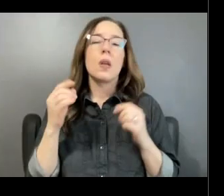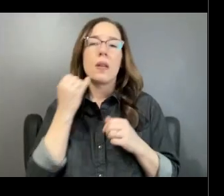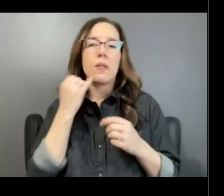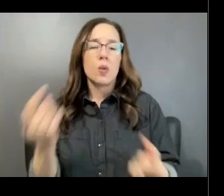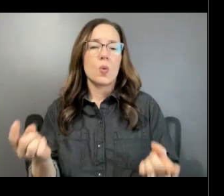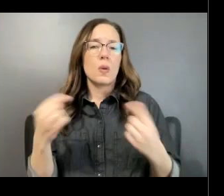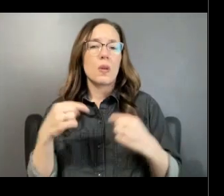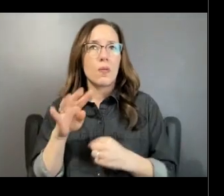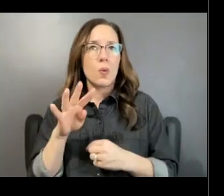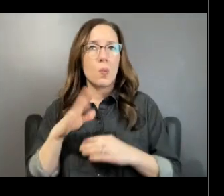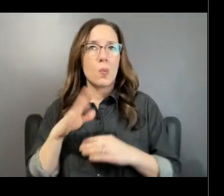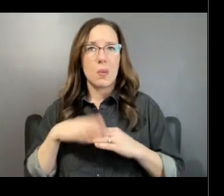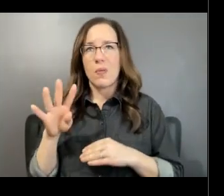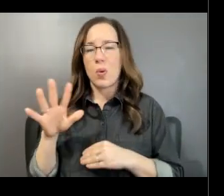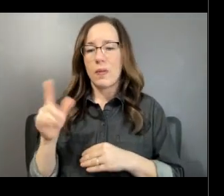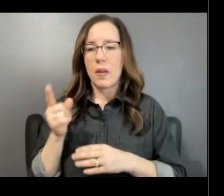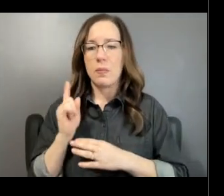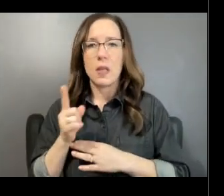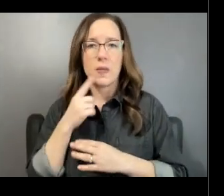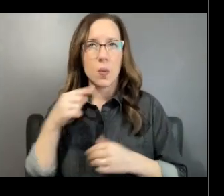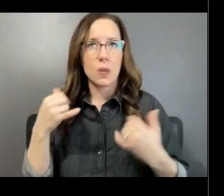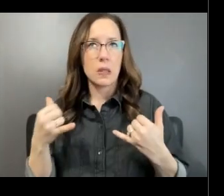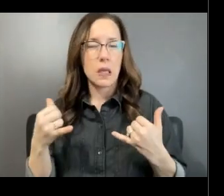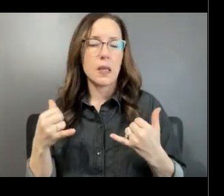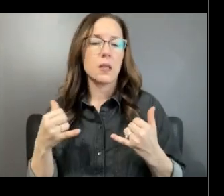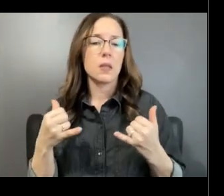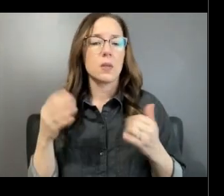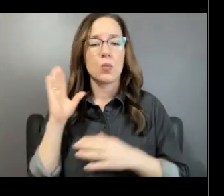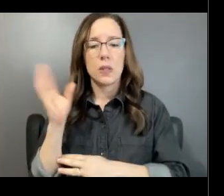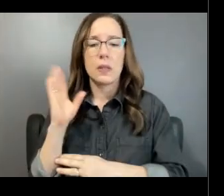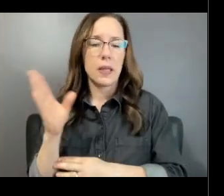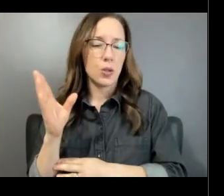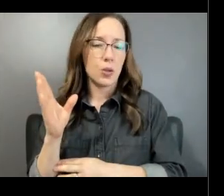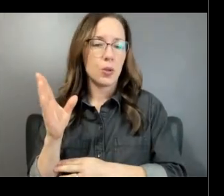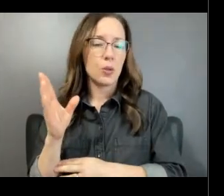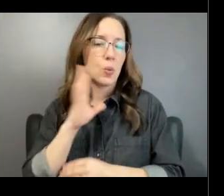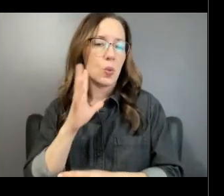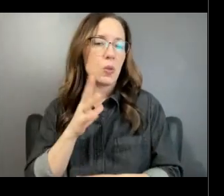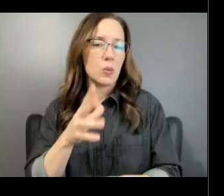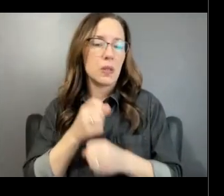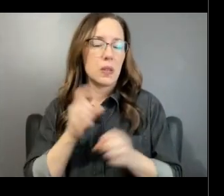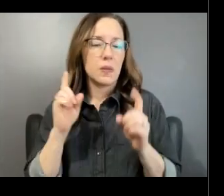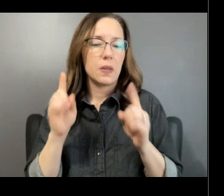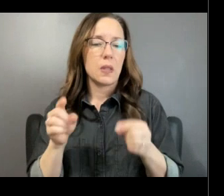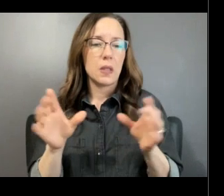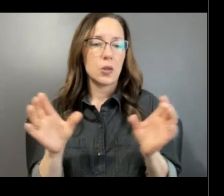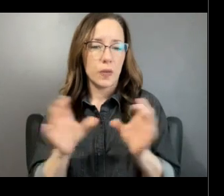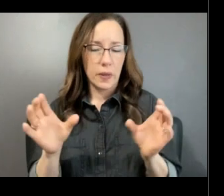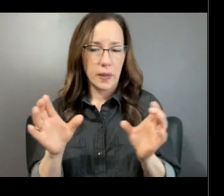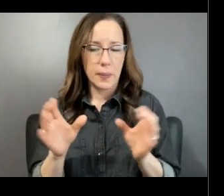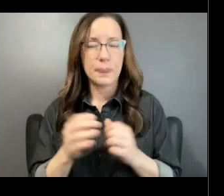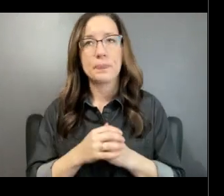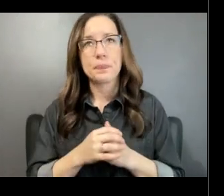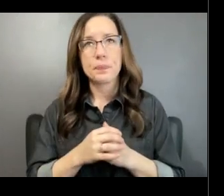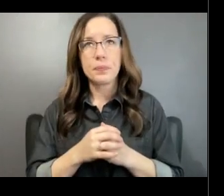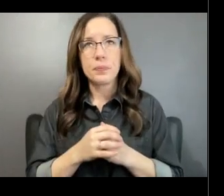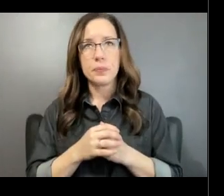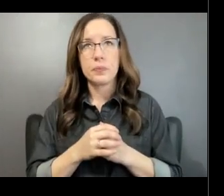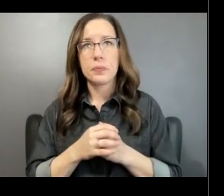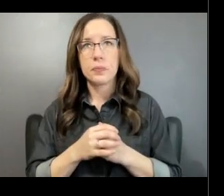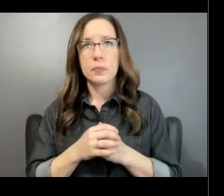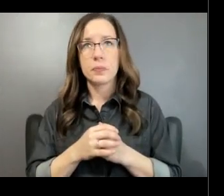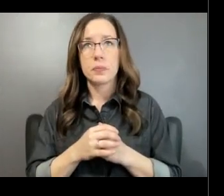45 minutes of today's presentation, you will receive an attendance certificate. If